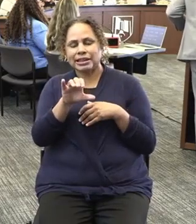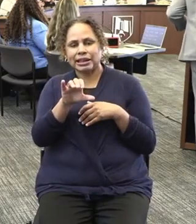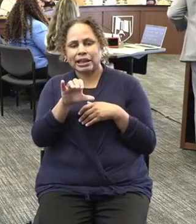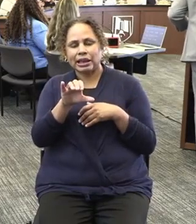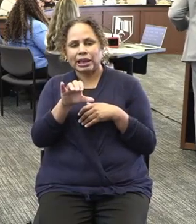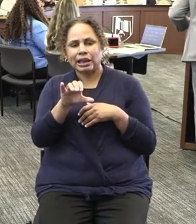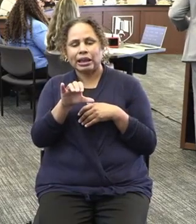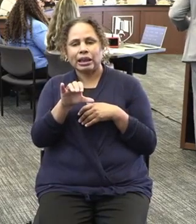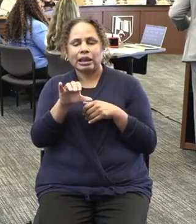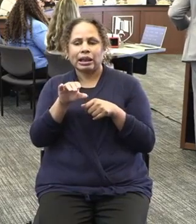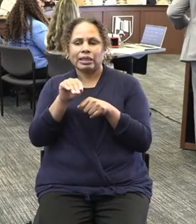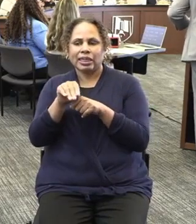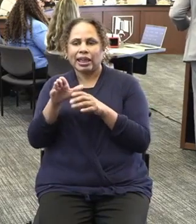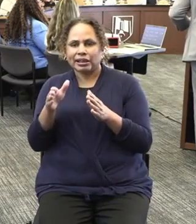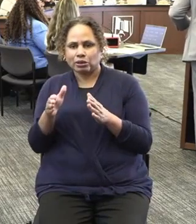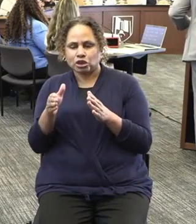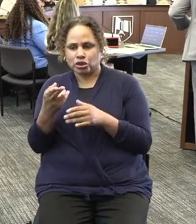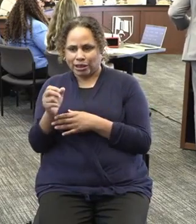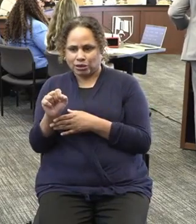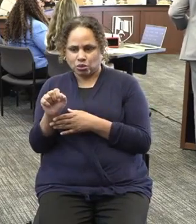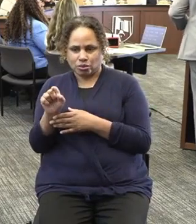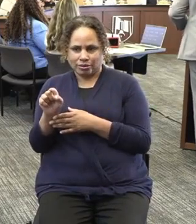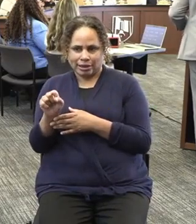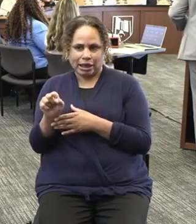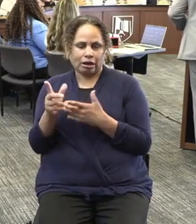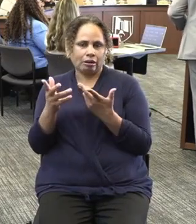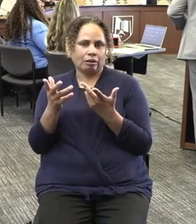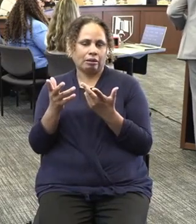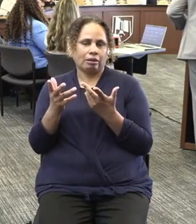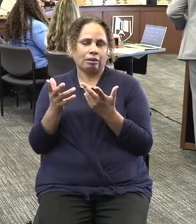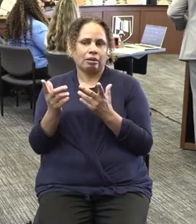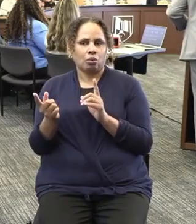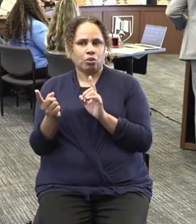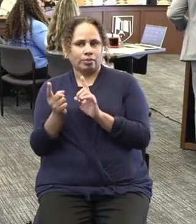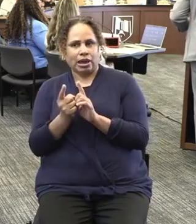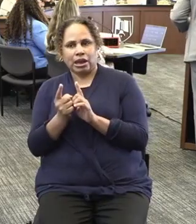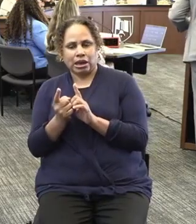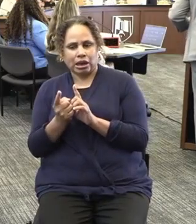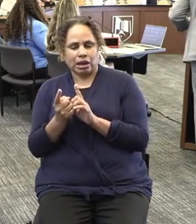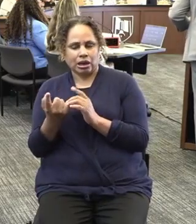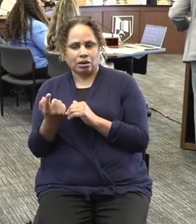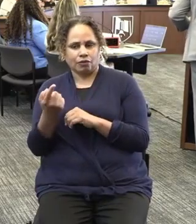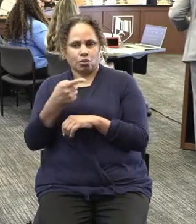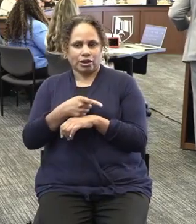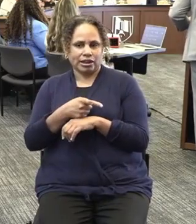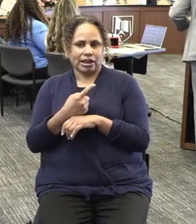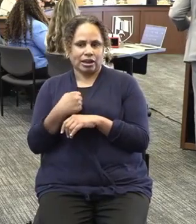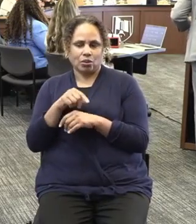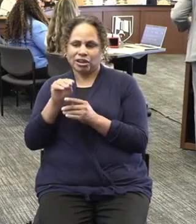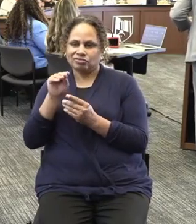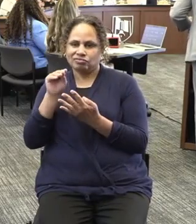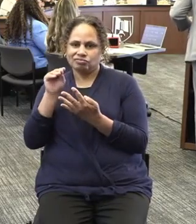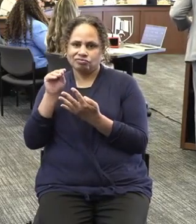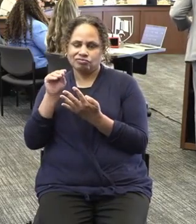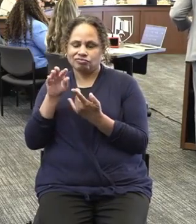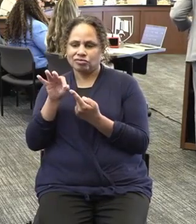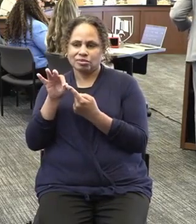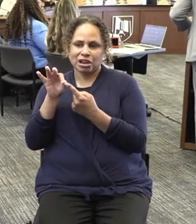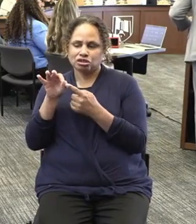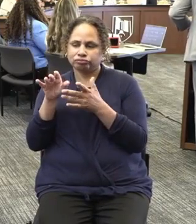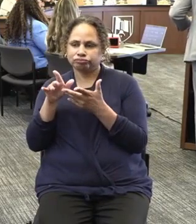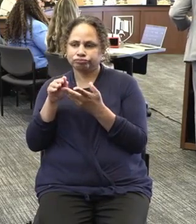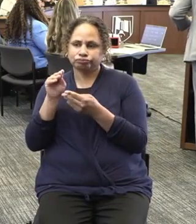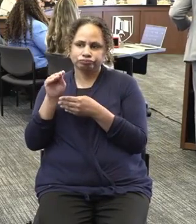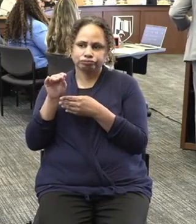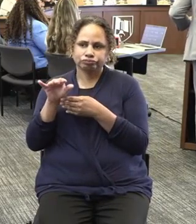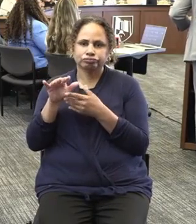school counselor, day with us, where we feature some of our programs every year and talk